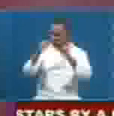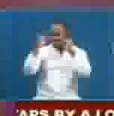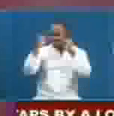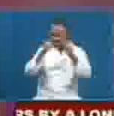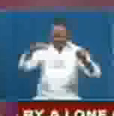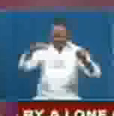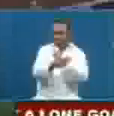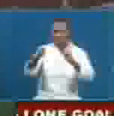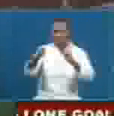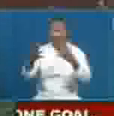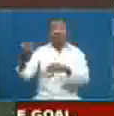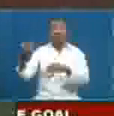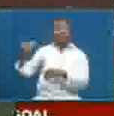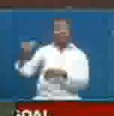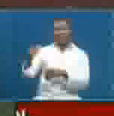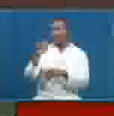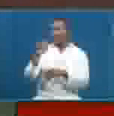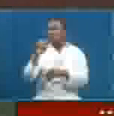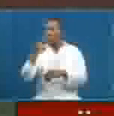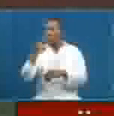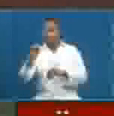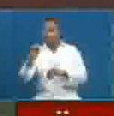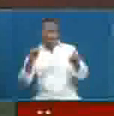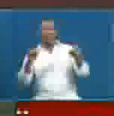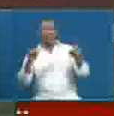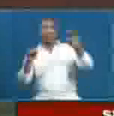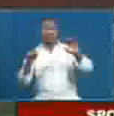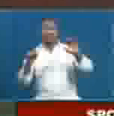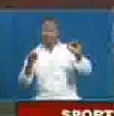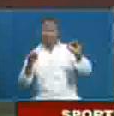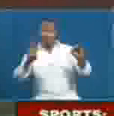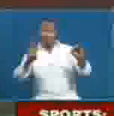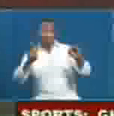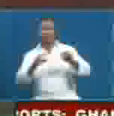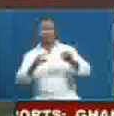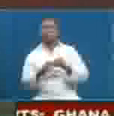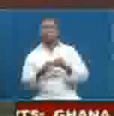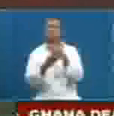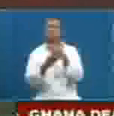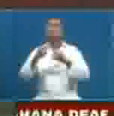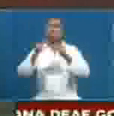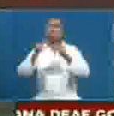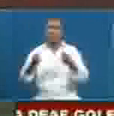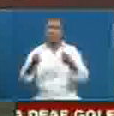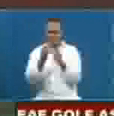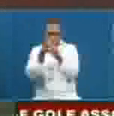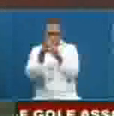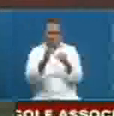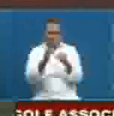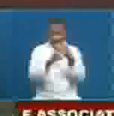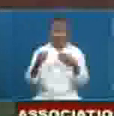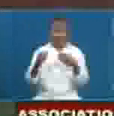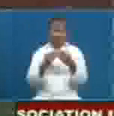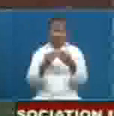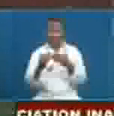determination, having lost their first encounter against Sudan by 2-0. Both teams were cautious in the beginning.